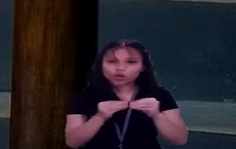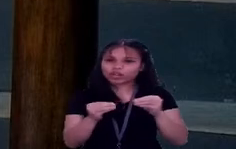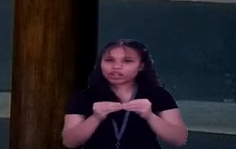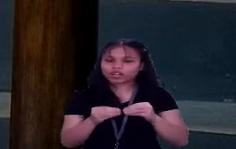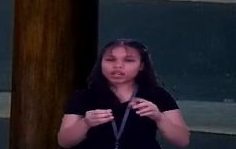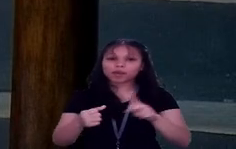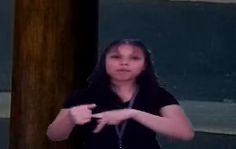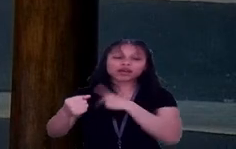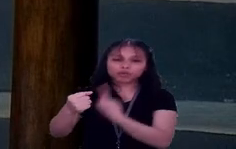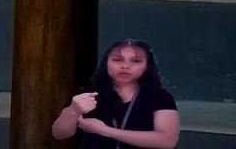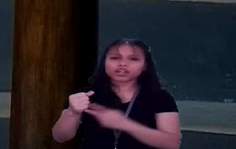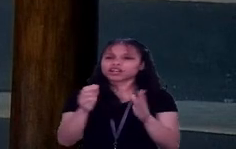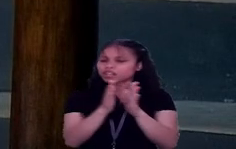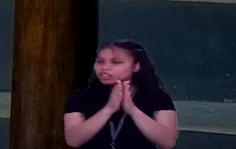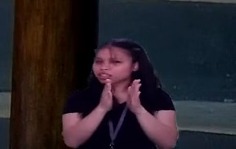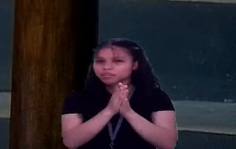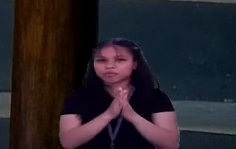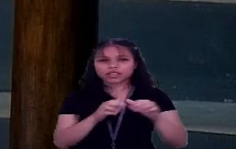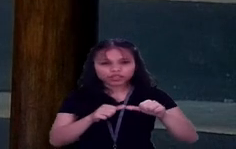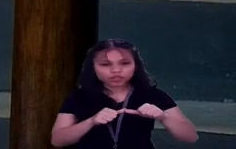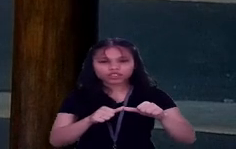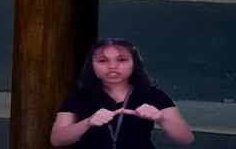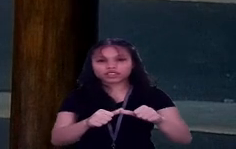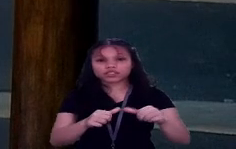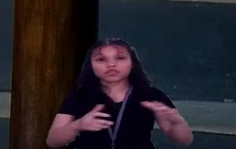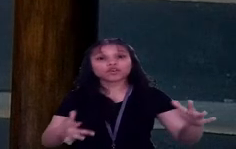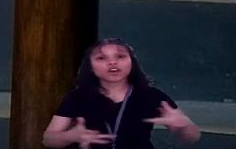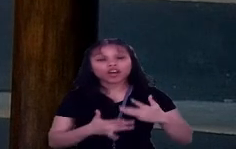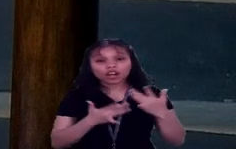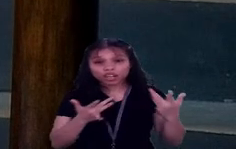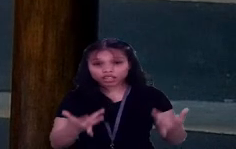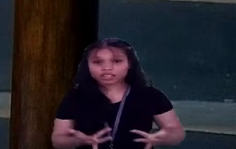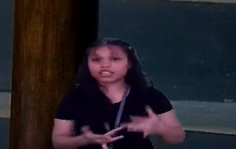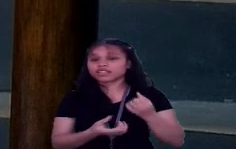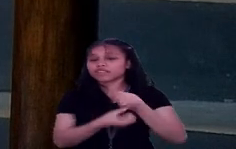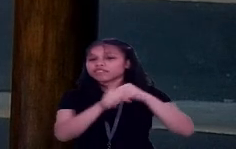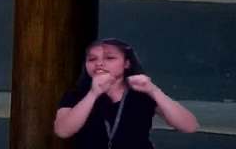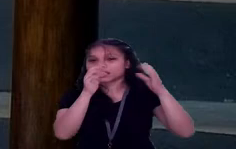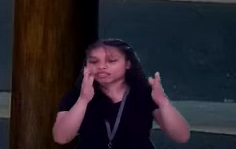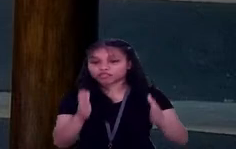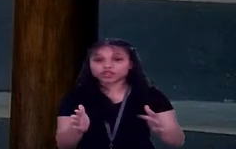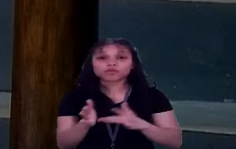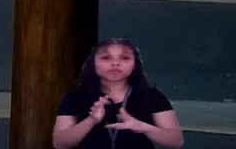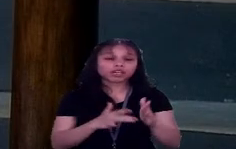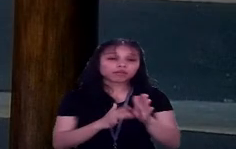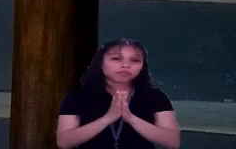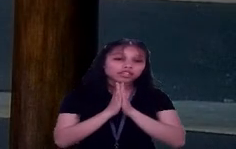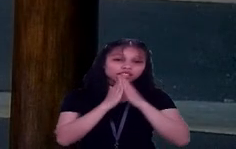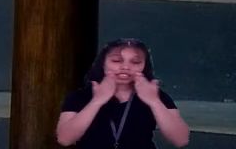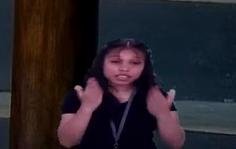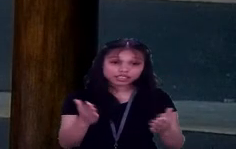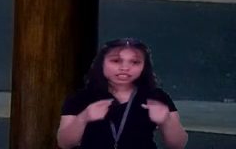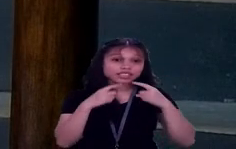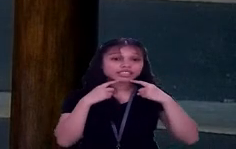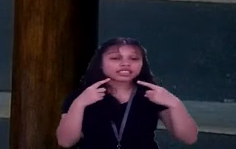Brethren, please continue to pray, because I believe that is the heart of our Savior. It says in Matthew 24, verse 14,